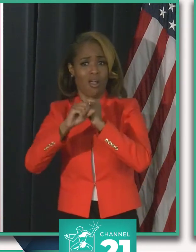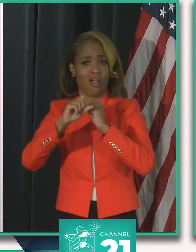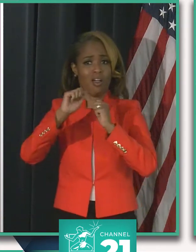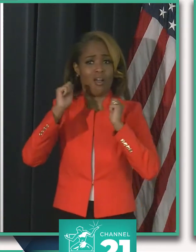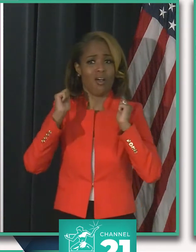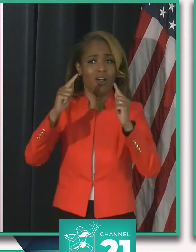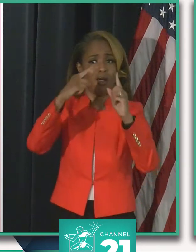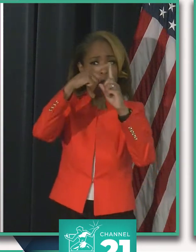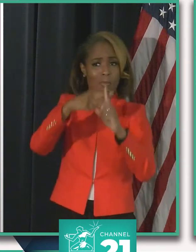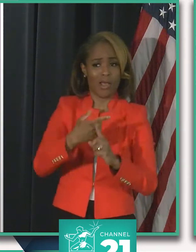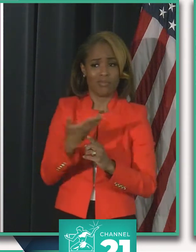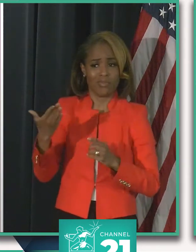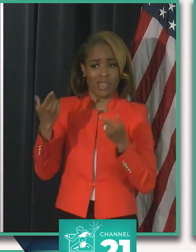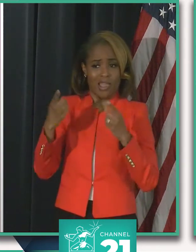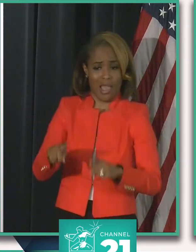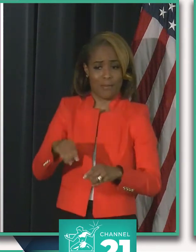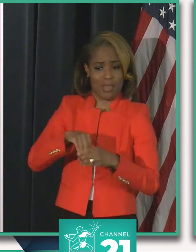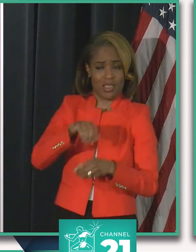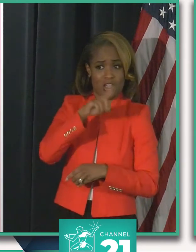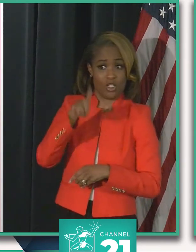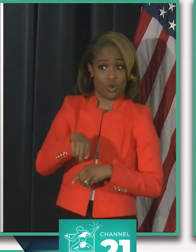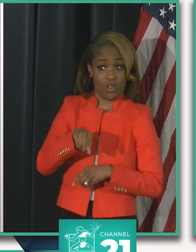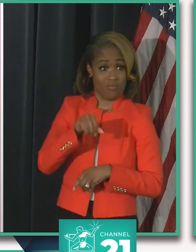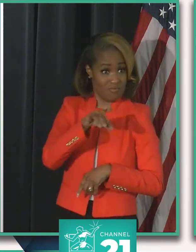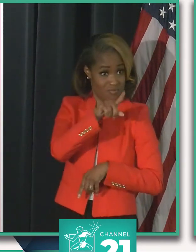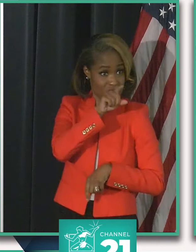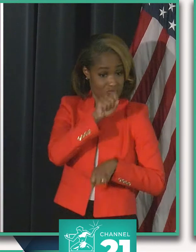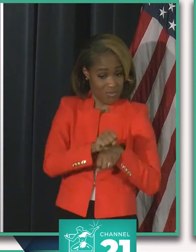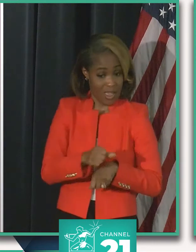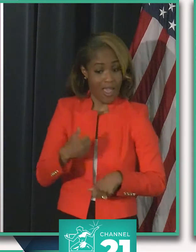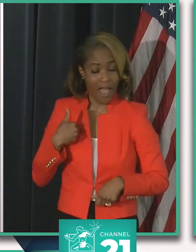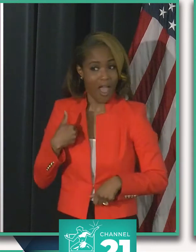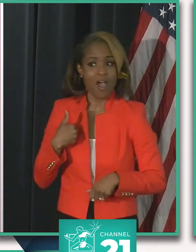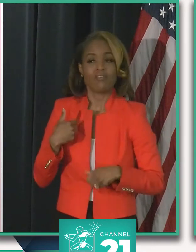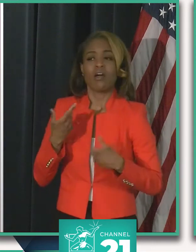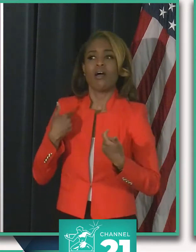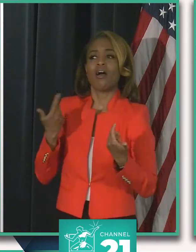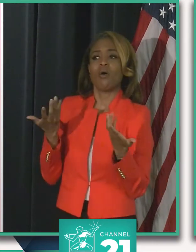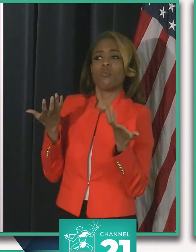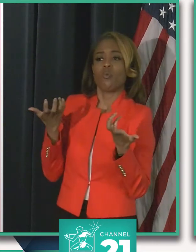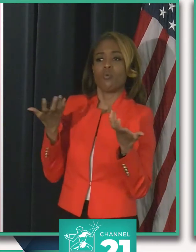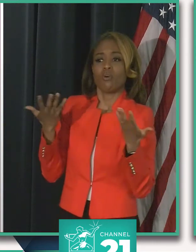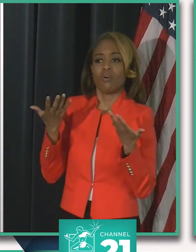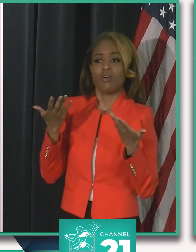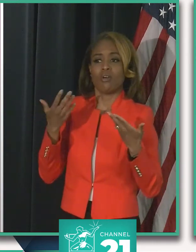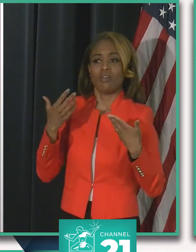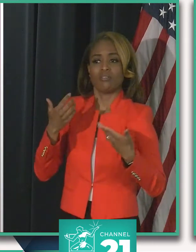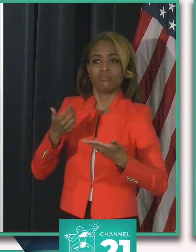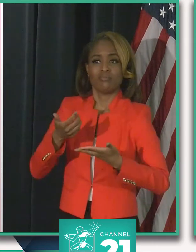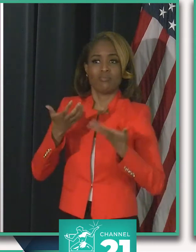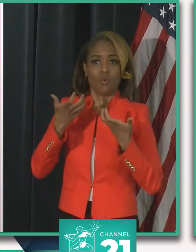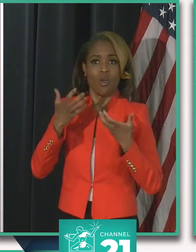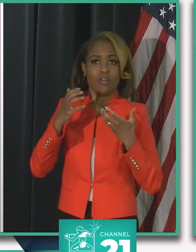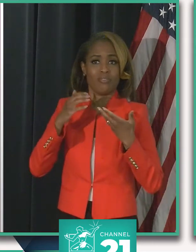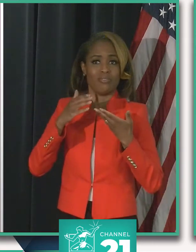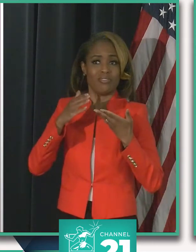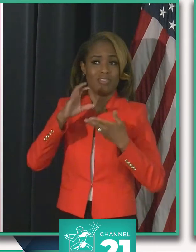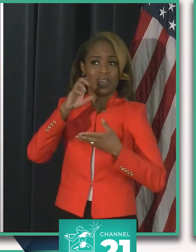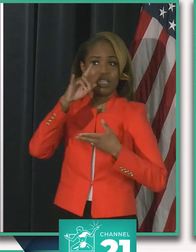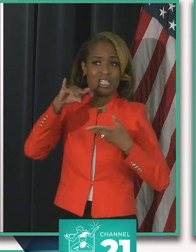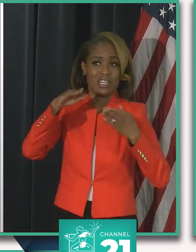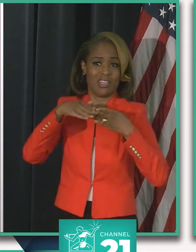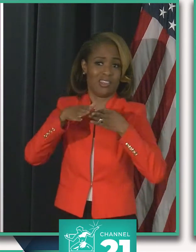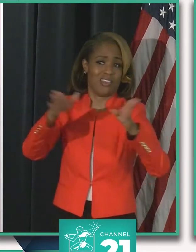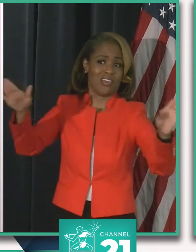state. If there is such an operation, then my plea is for some help for the citywide radio patrols. During the